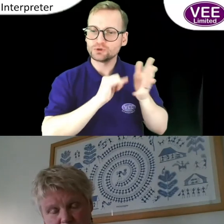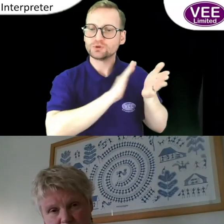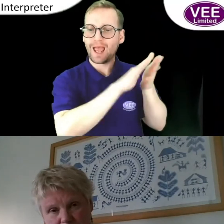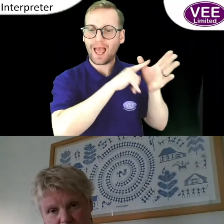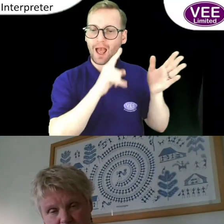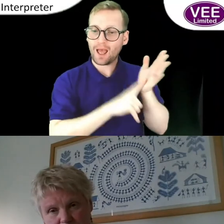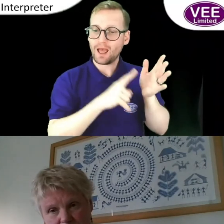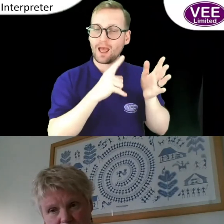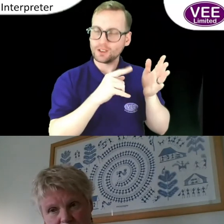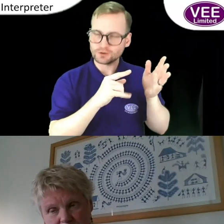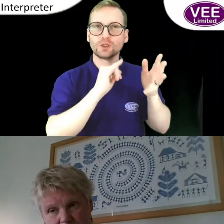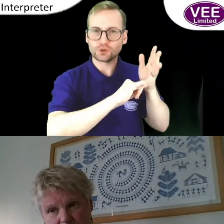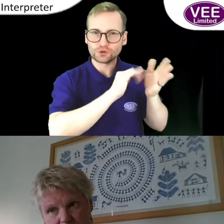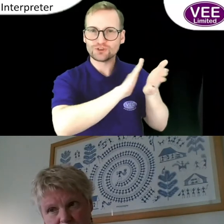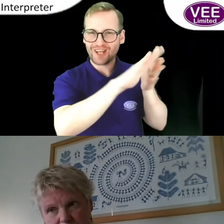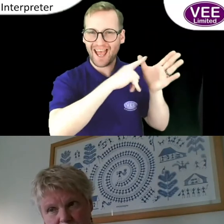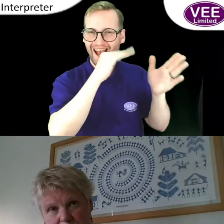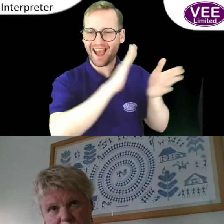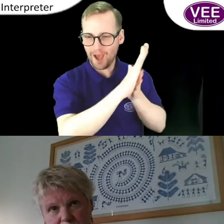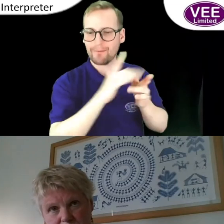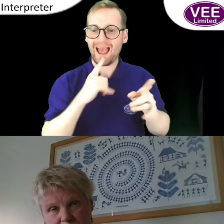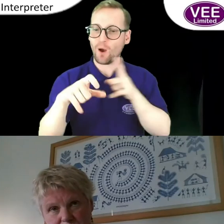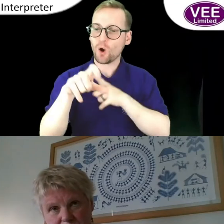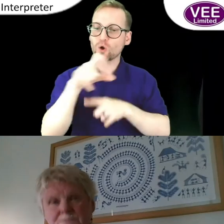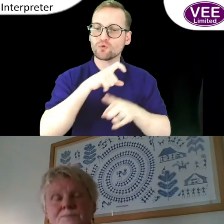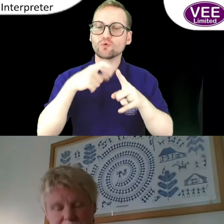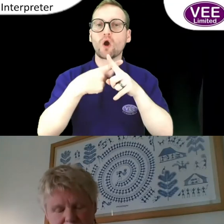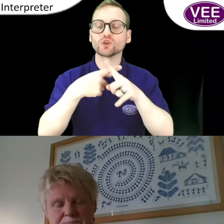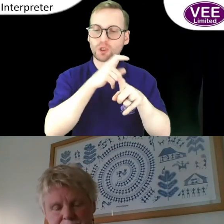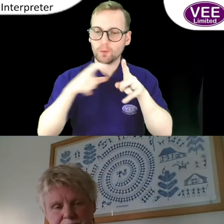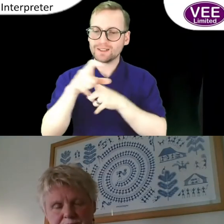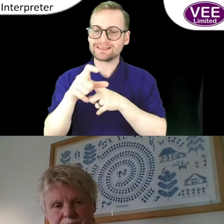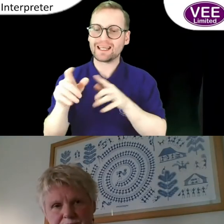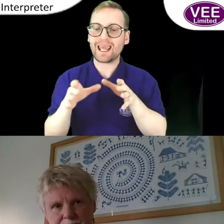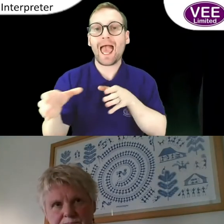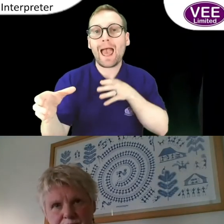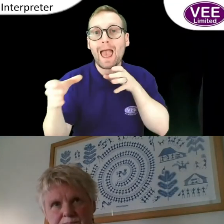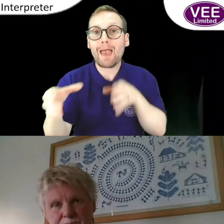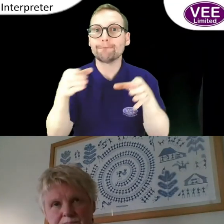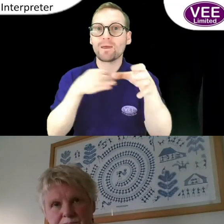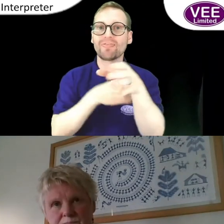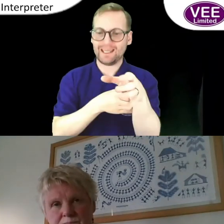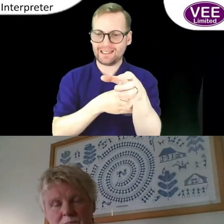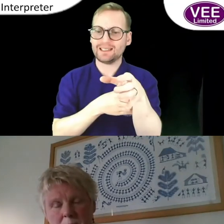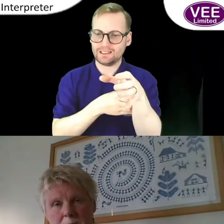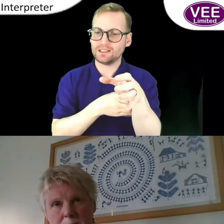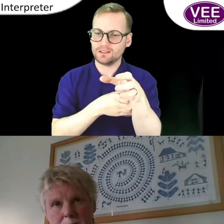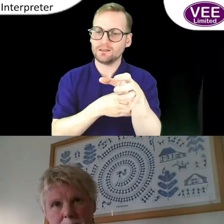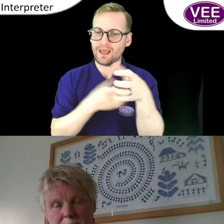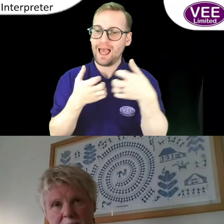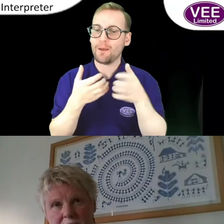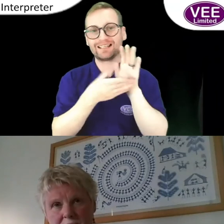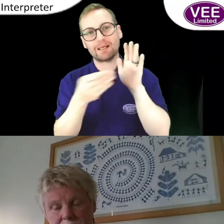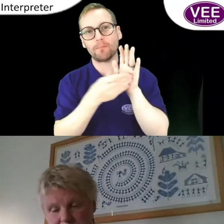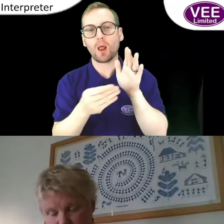cross-community empathy. Where are the examples of how we bring communities together? And I think that's one key thing that we've been working with the Jo